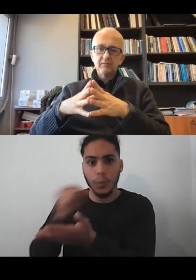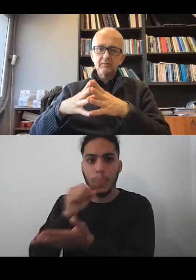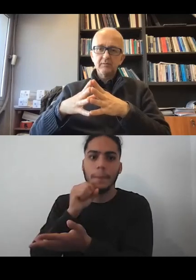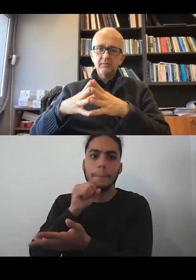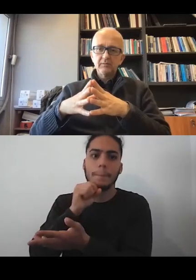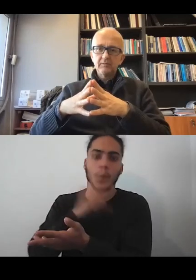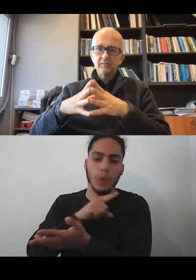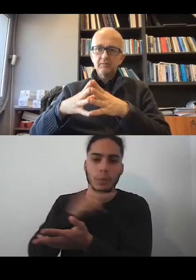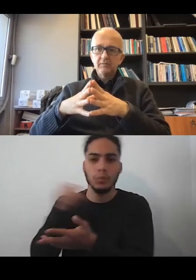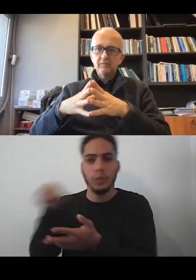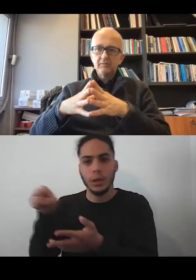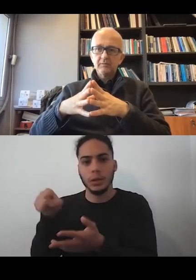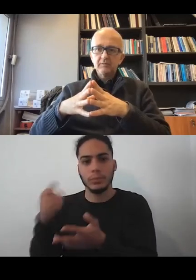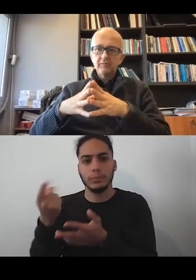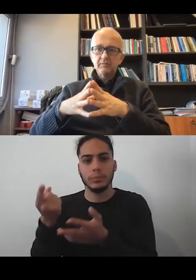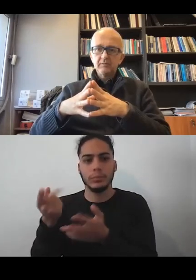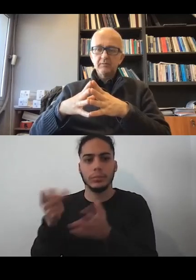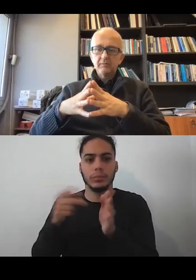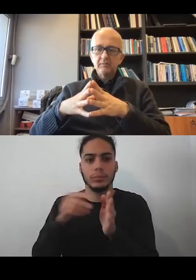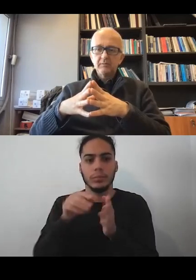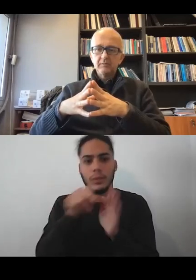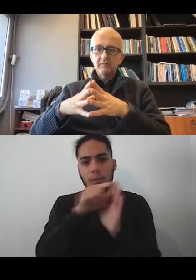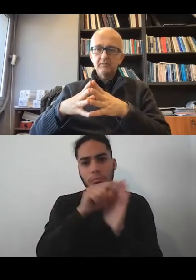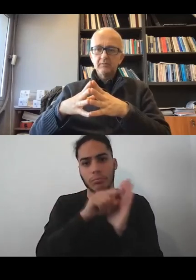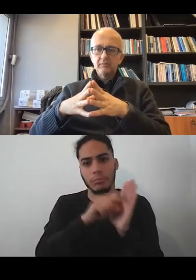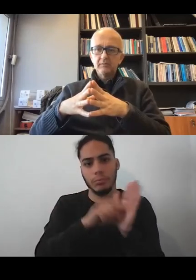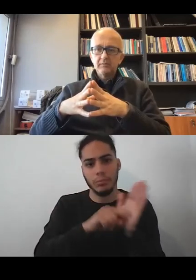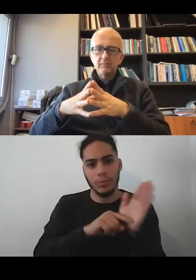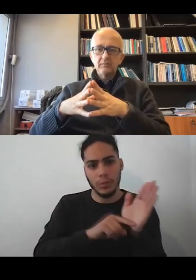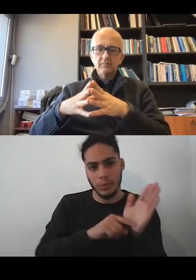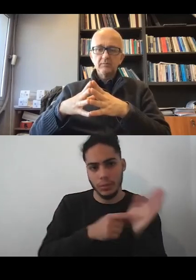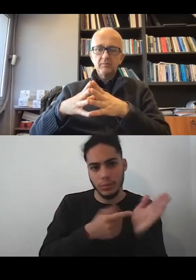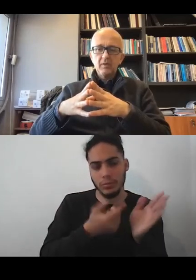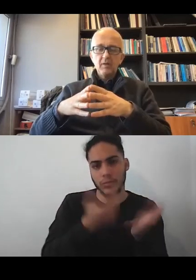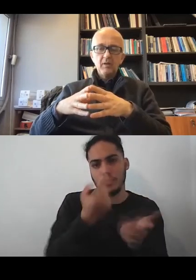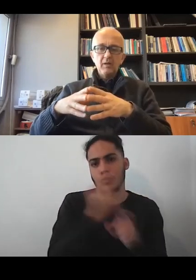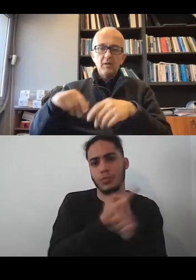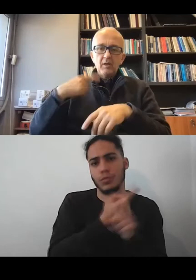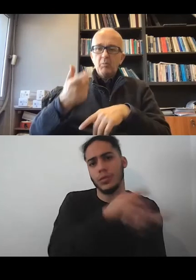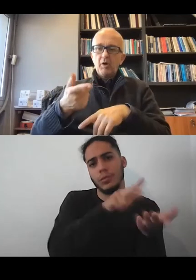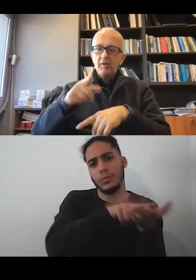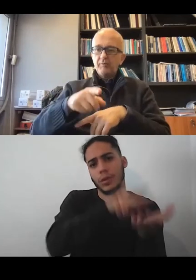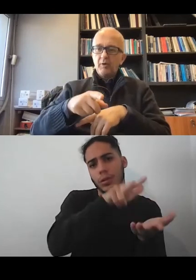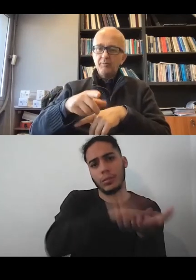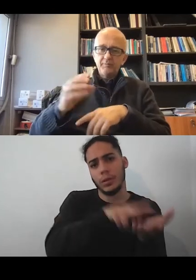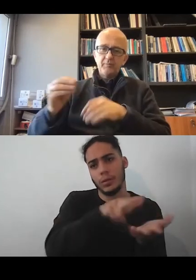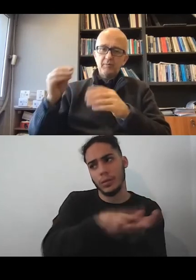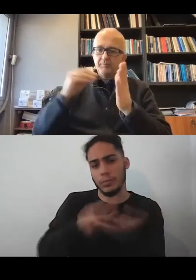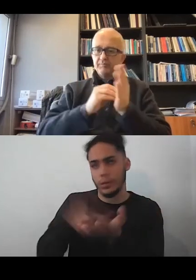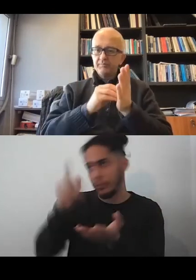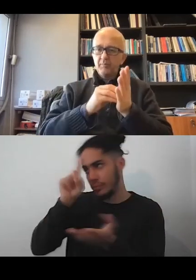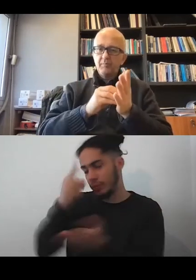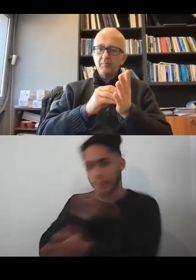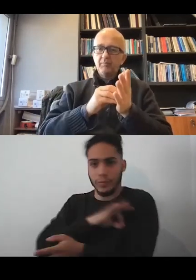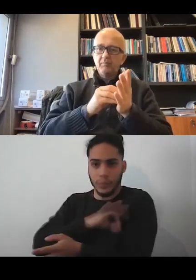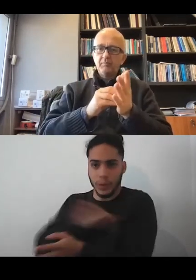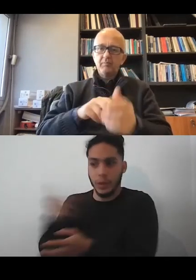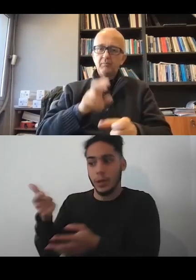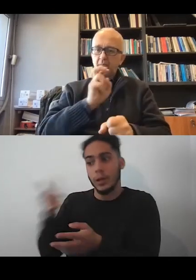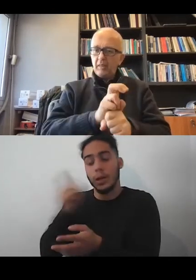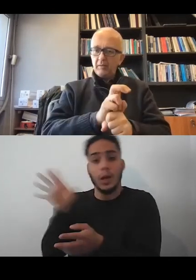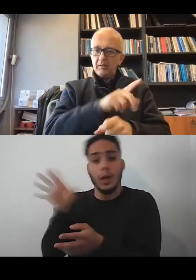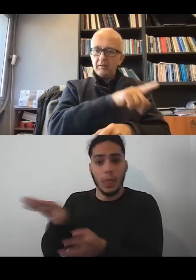special validator accounts from professionals. They can preview the word and they can validate it and save it